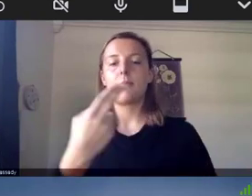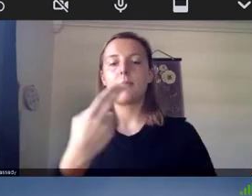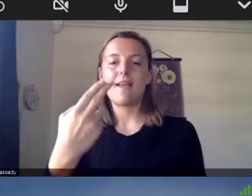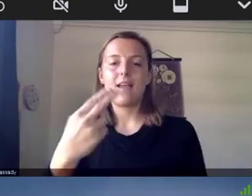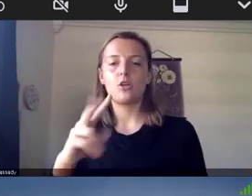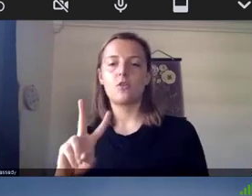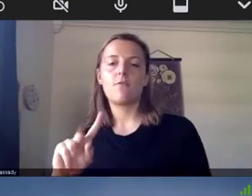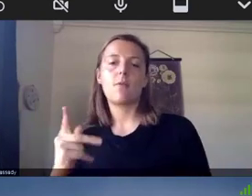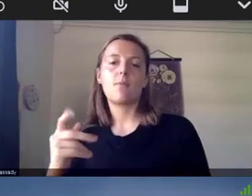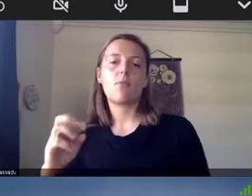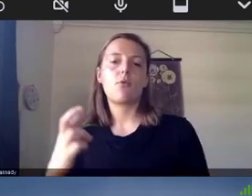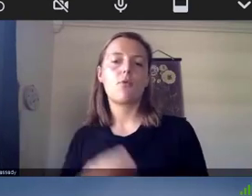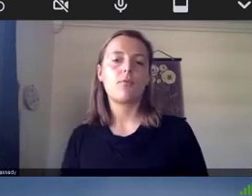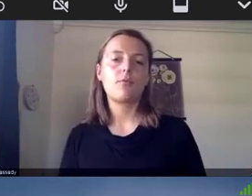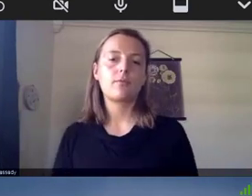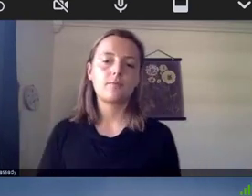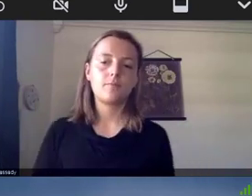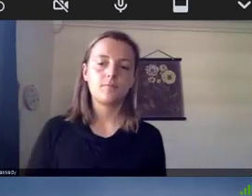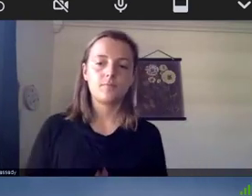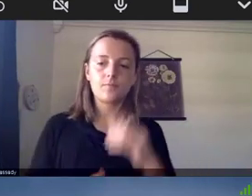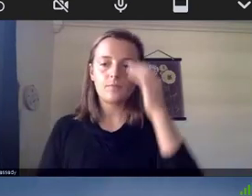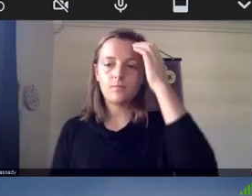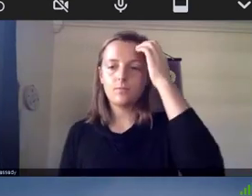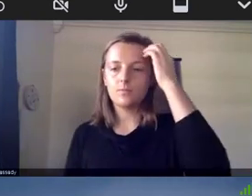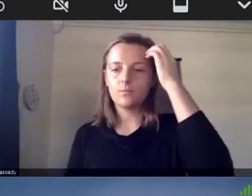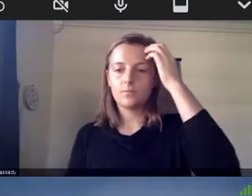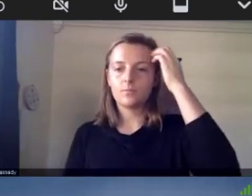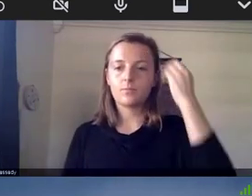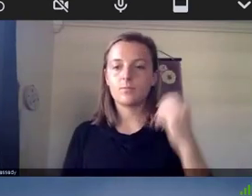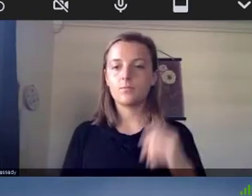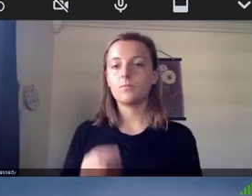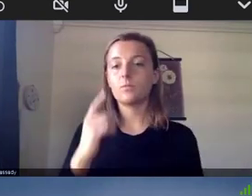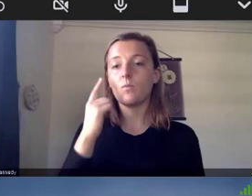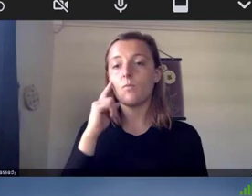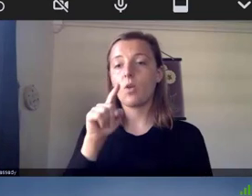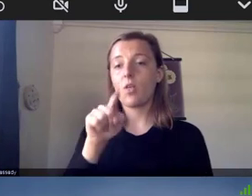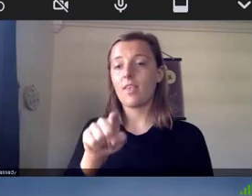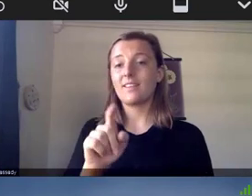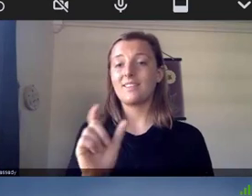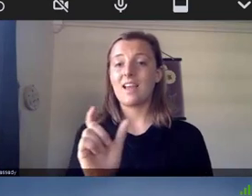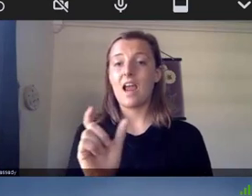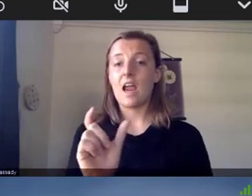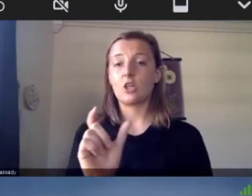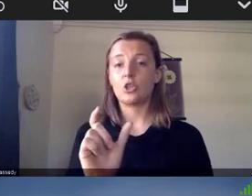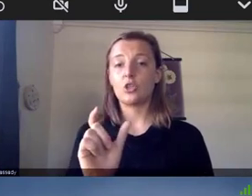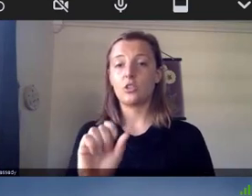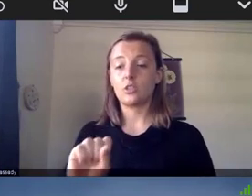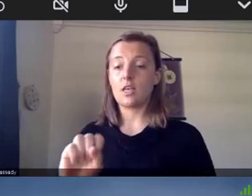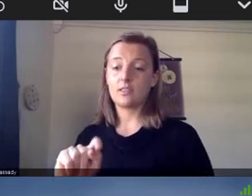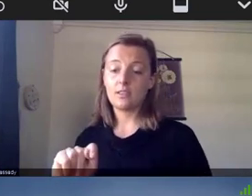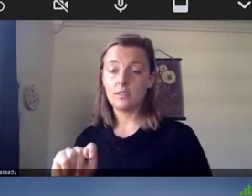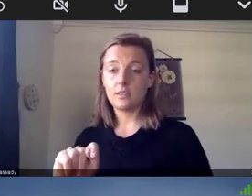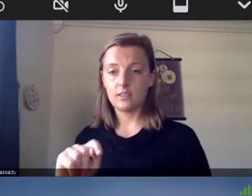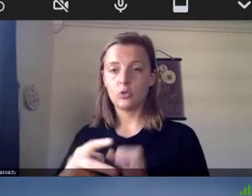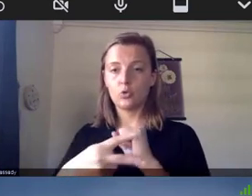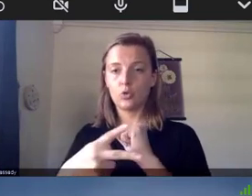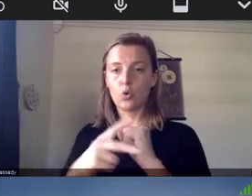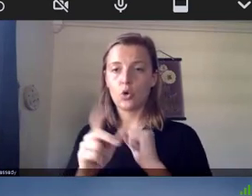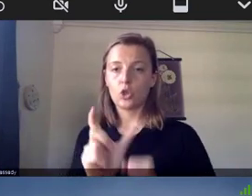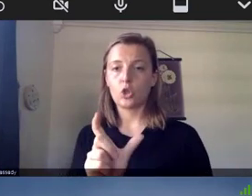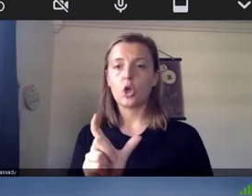So there's three things we can do with this energy storage term, but usually in this class, we've done the first or the second